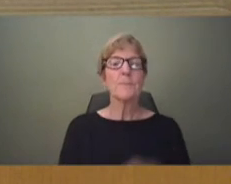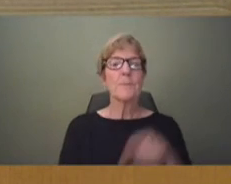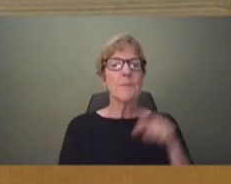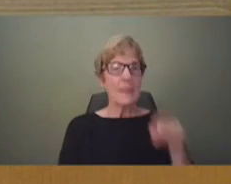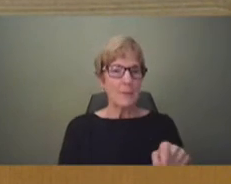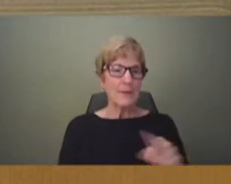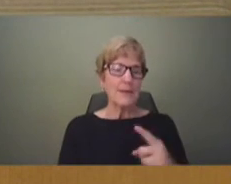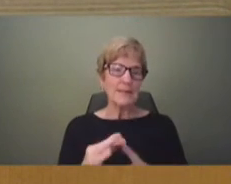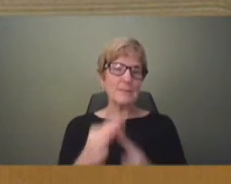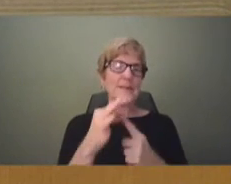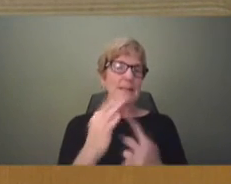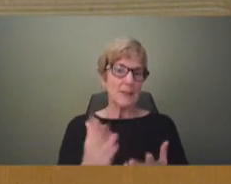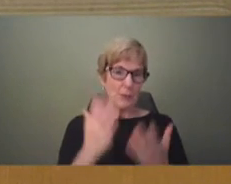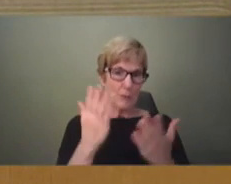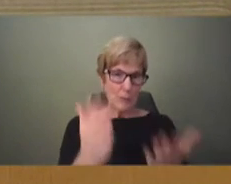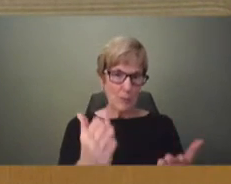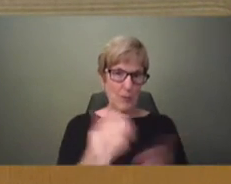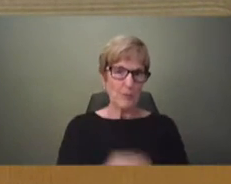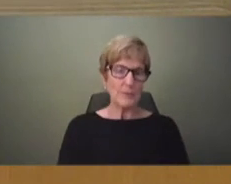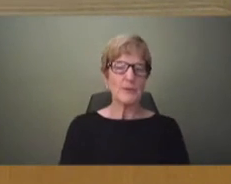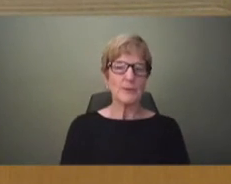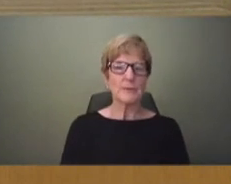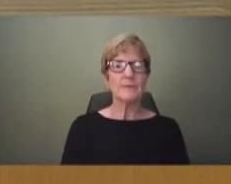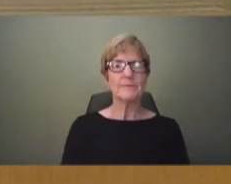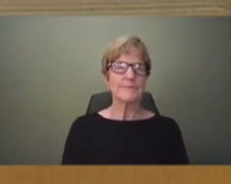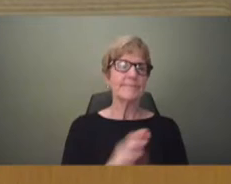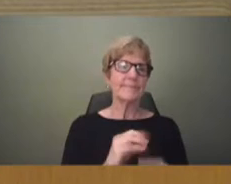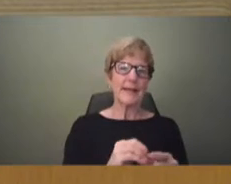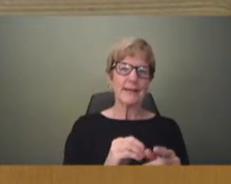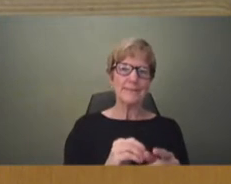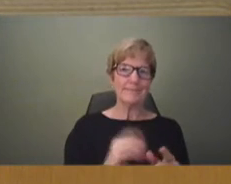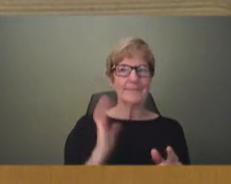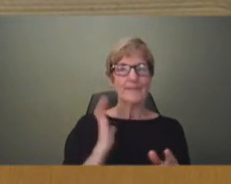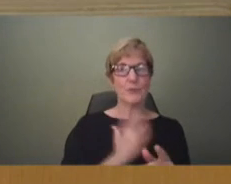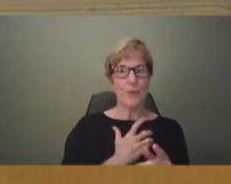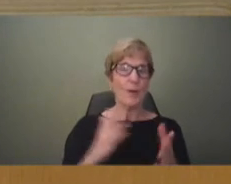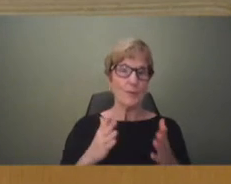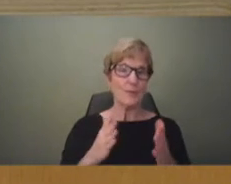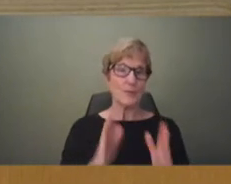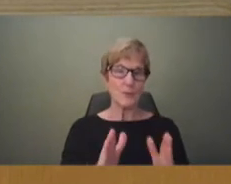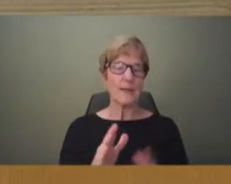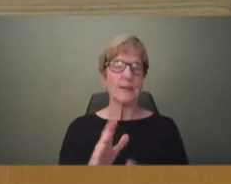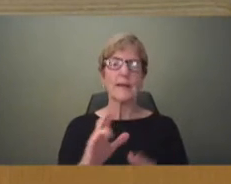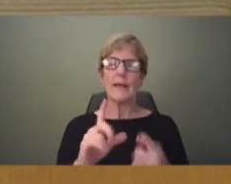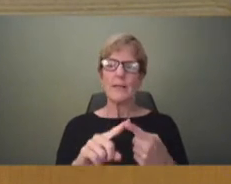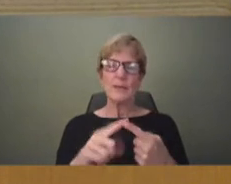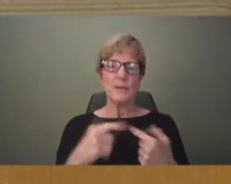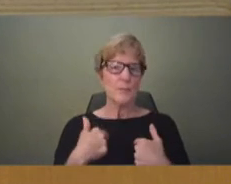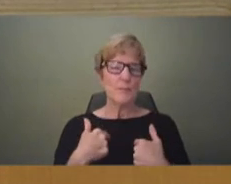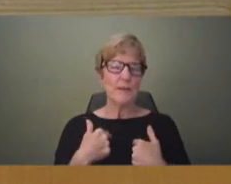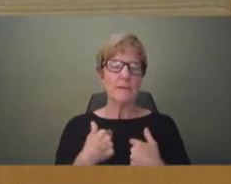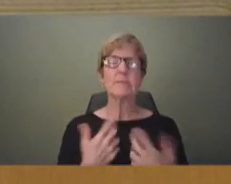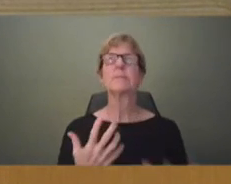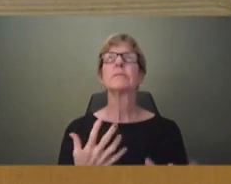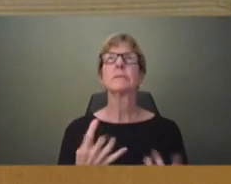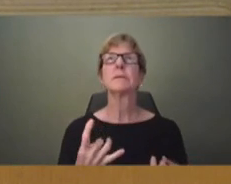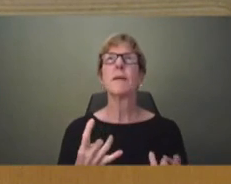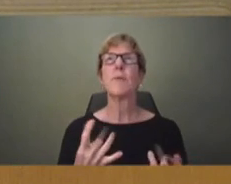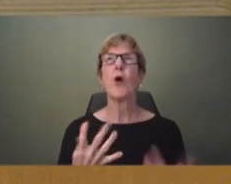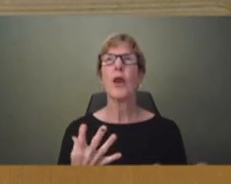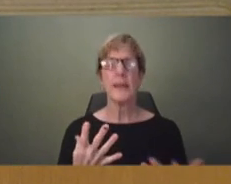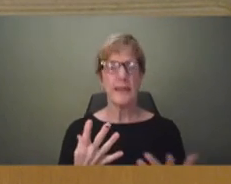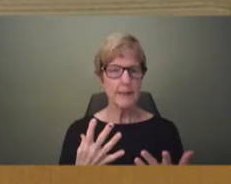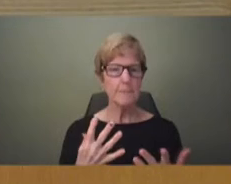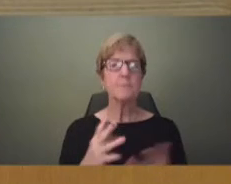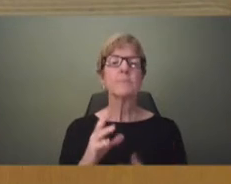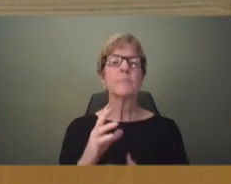um proposal as well into hours into our street and that to me is just appalling um